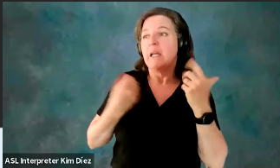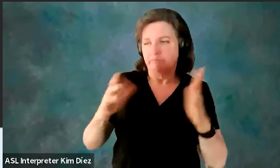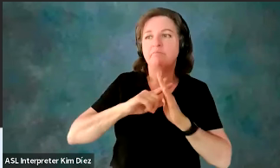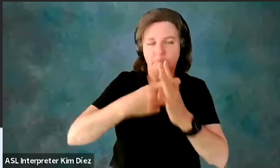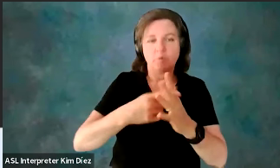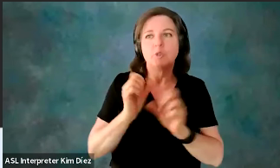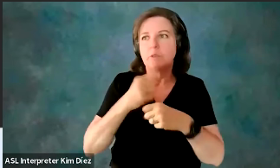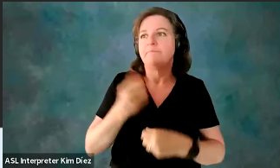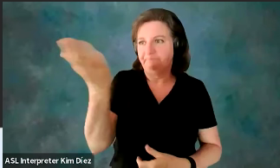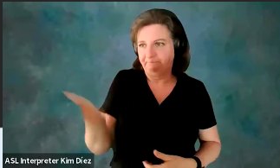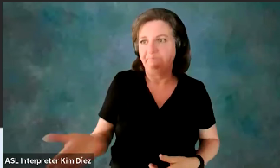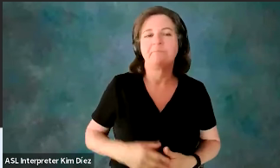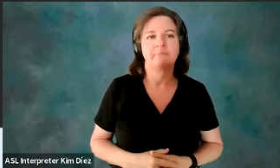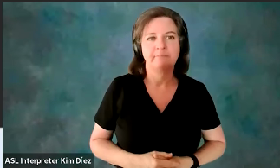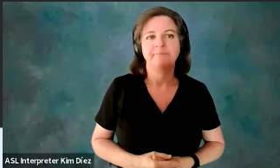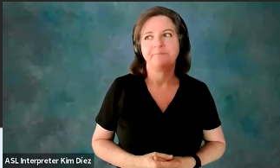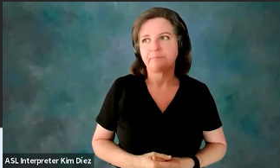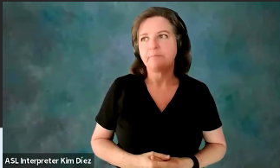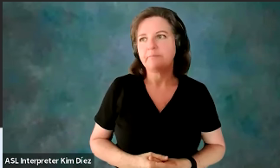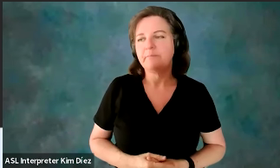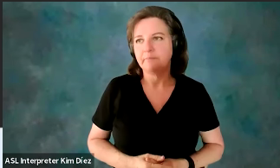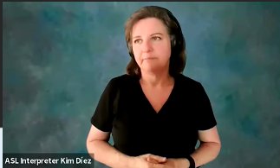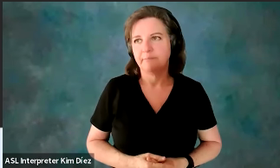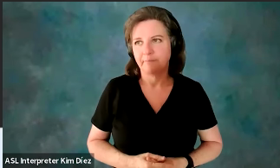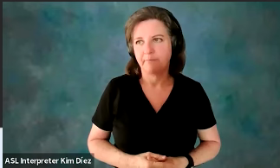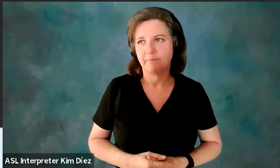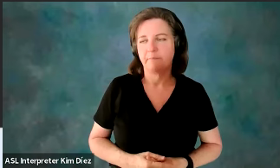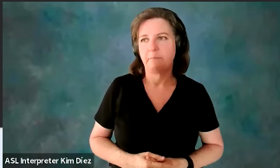Here we go. Now we have the report generated.